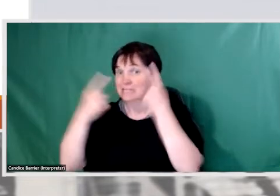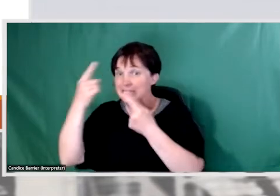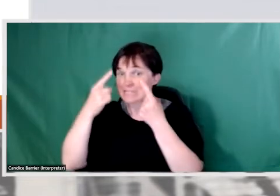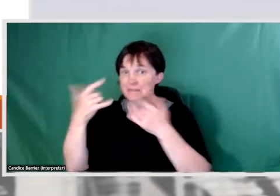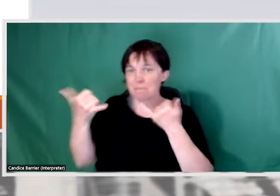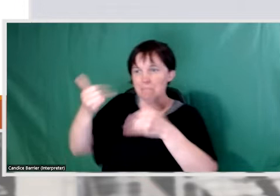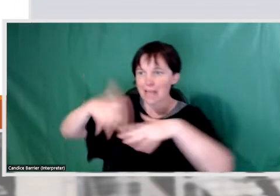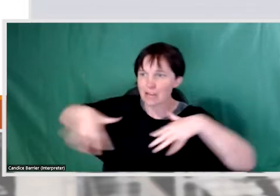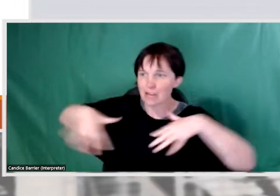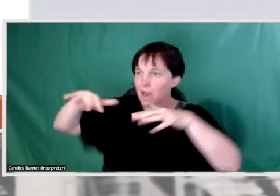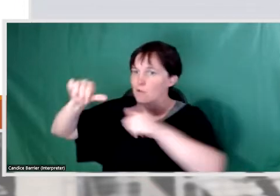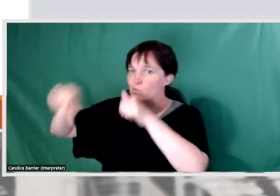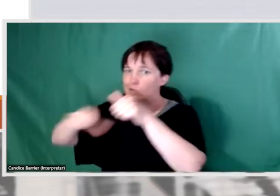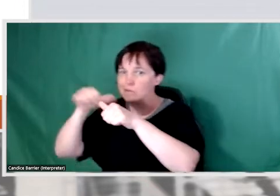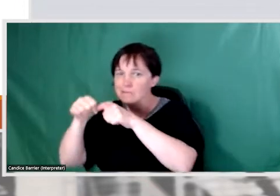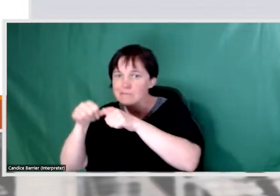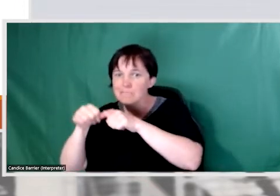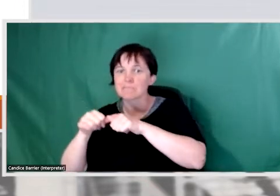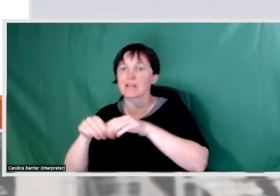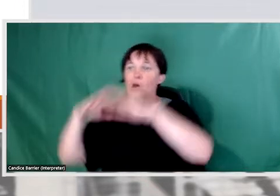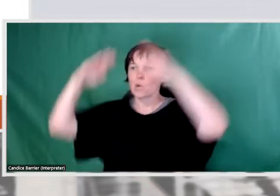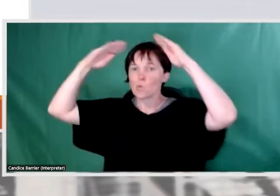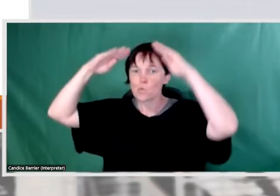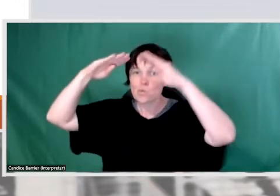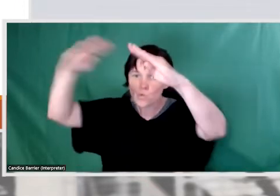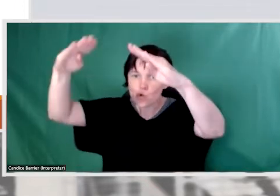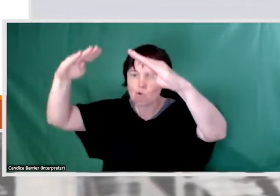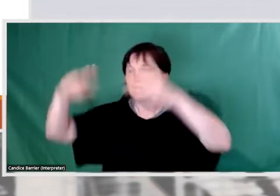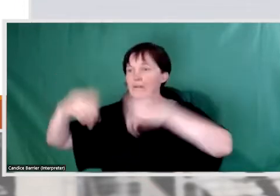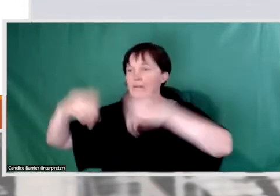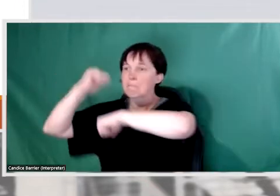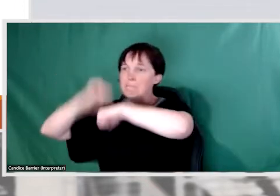playground replacements, roof replacements, masonry repairs,